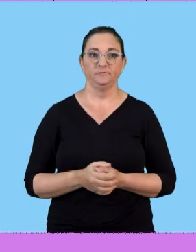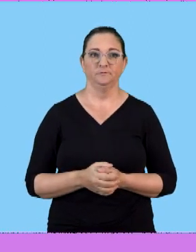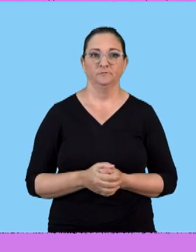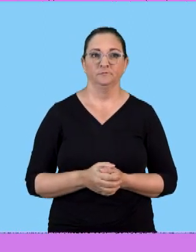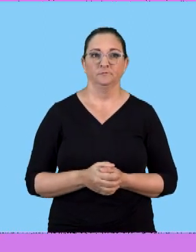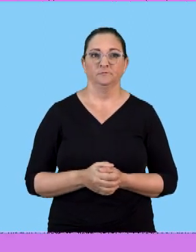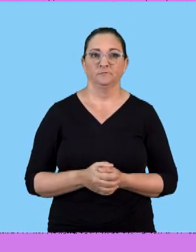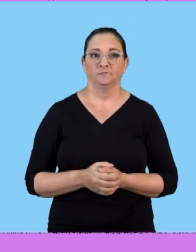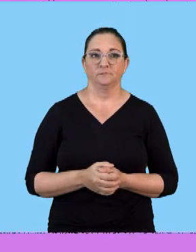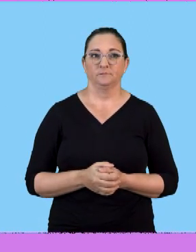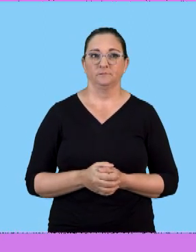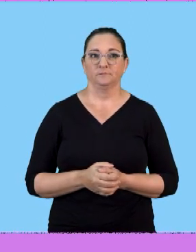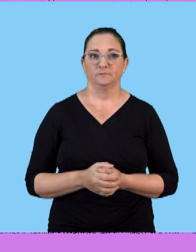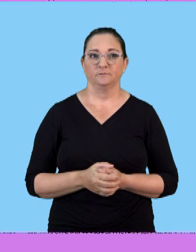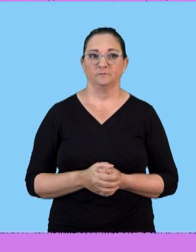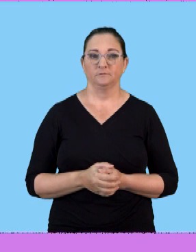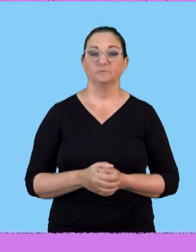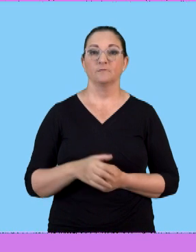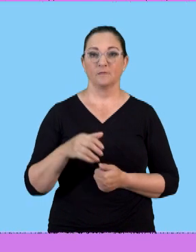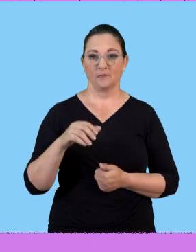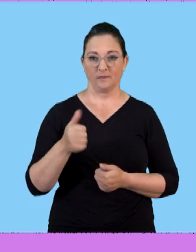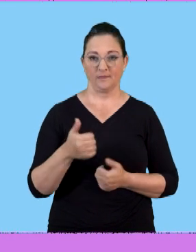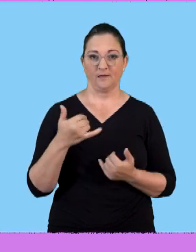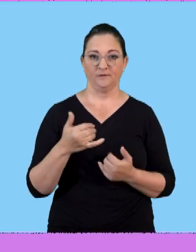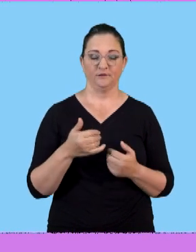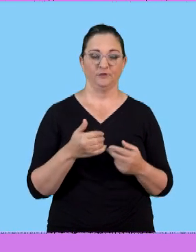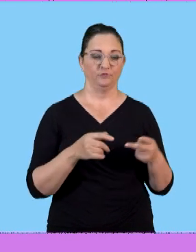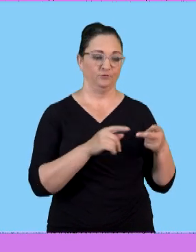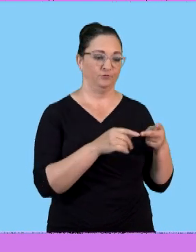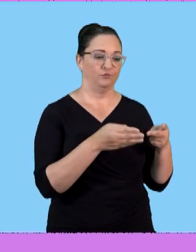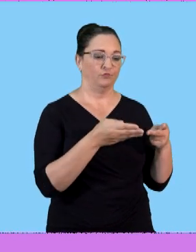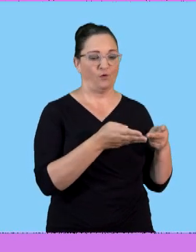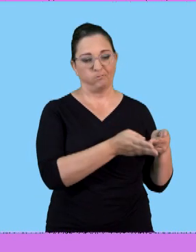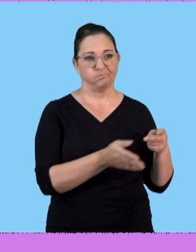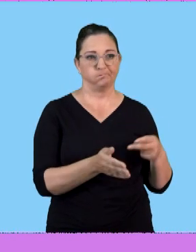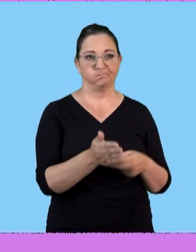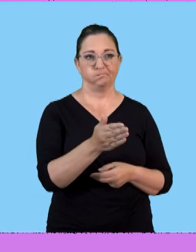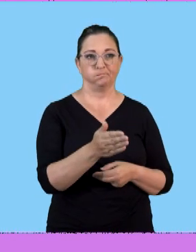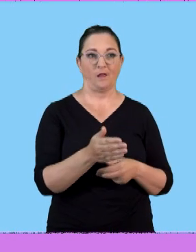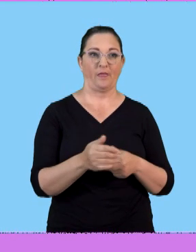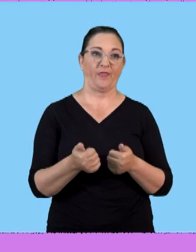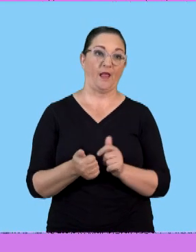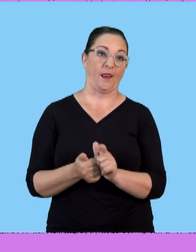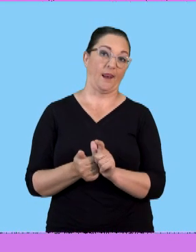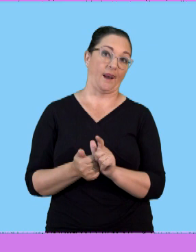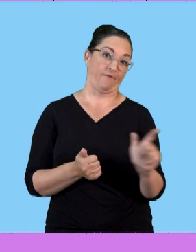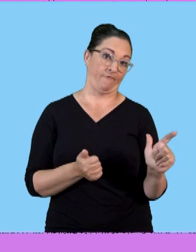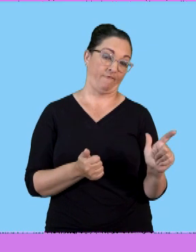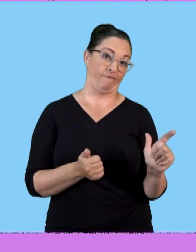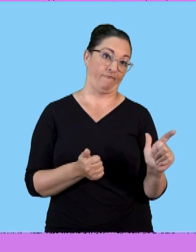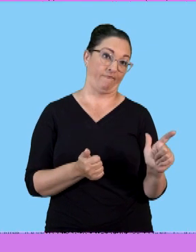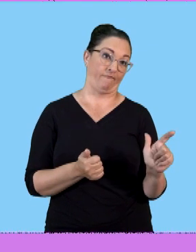and I'll write it here, Street. Okay, so now she will be traveling. Then she'll turn left